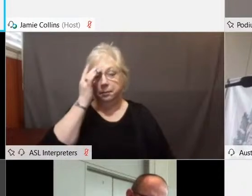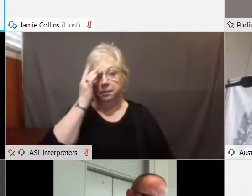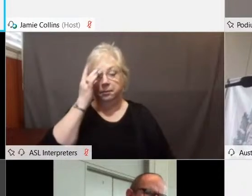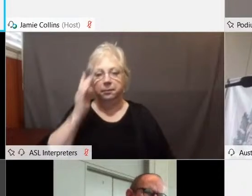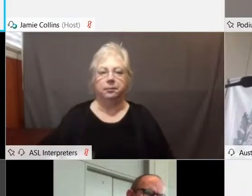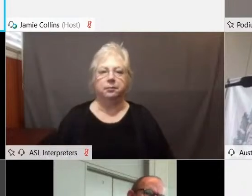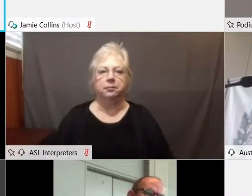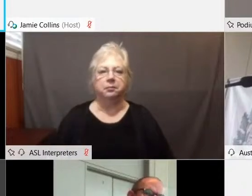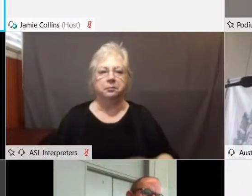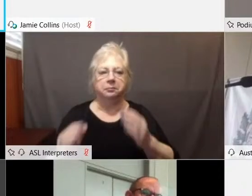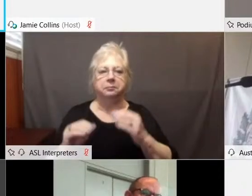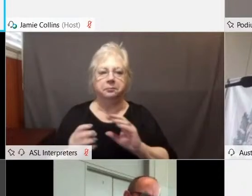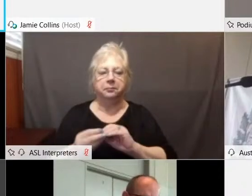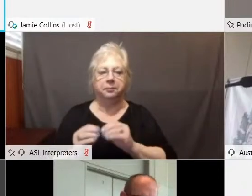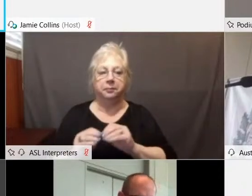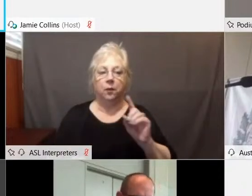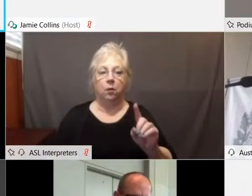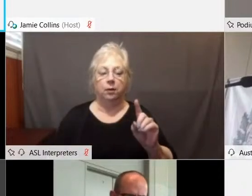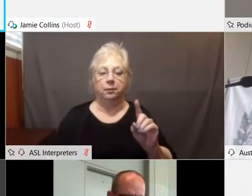Item number 1,